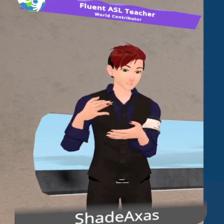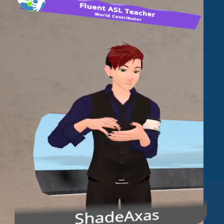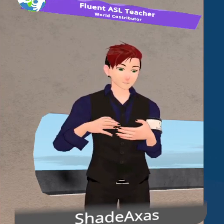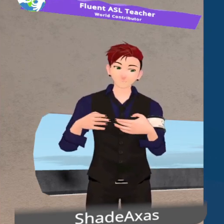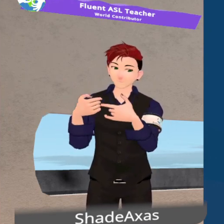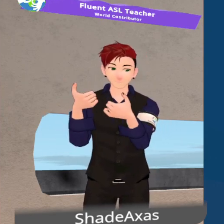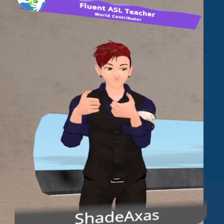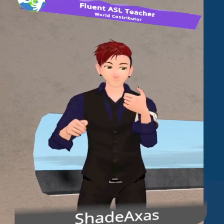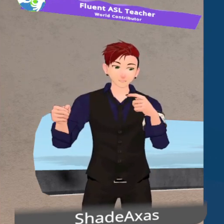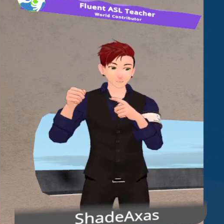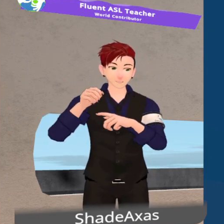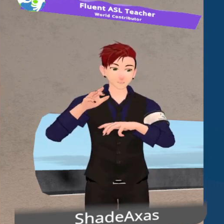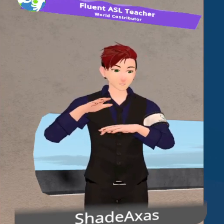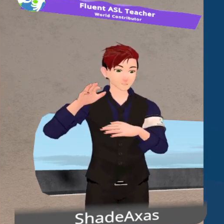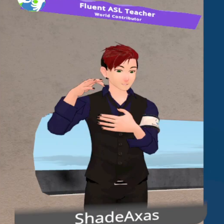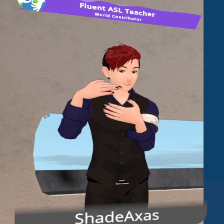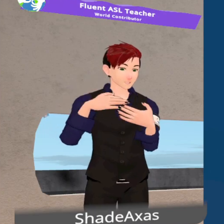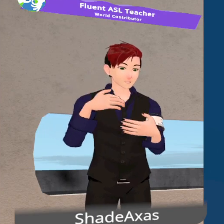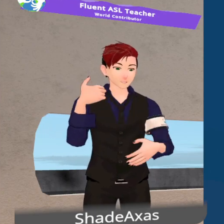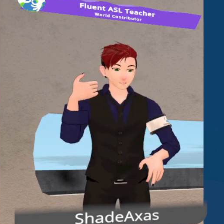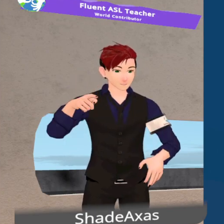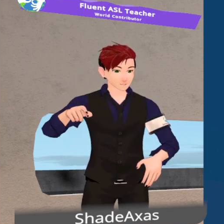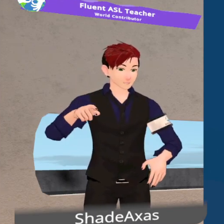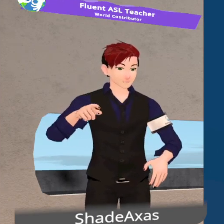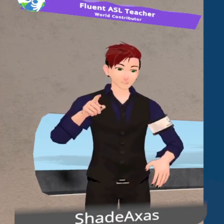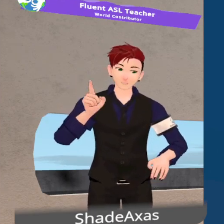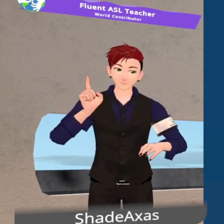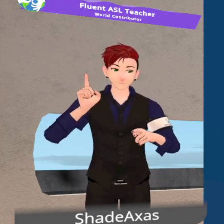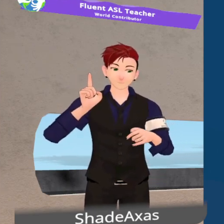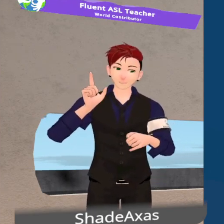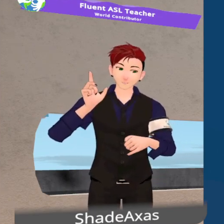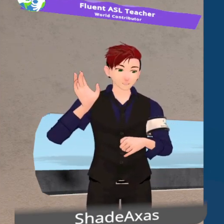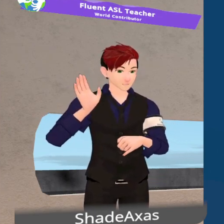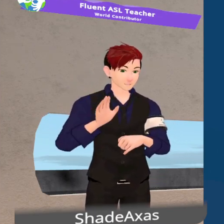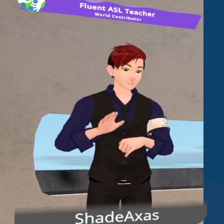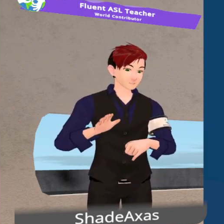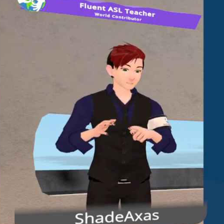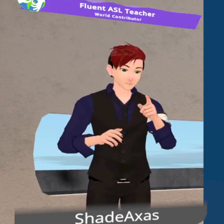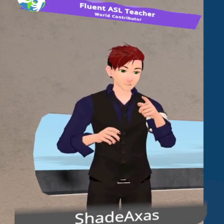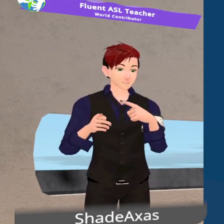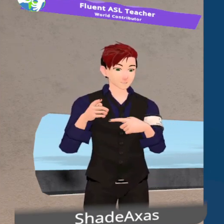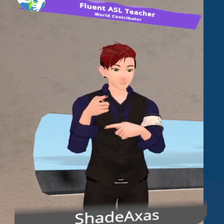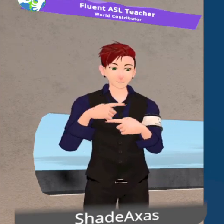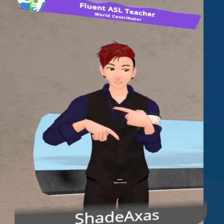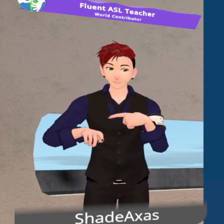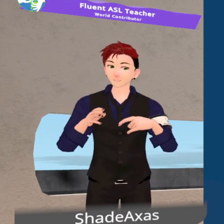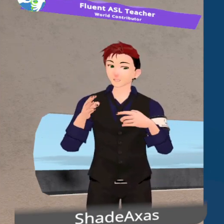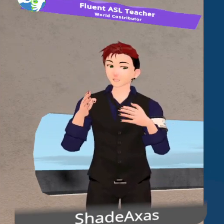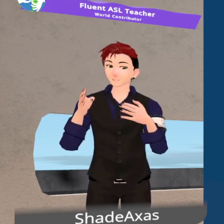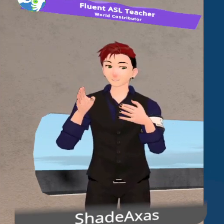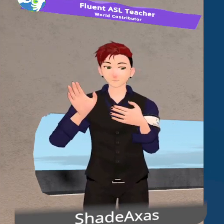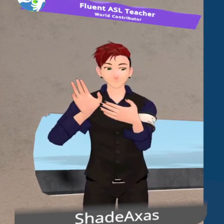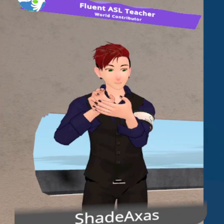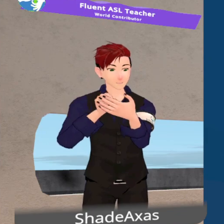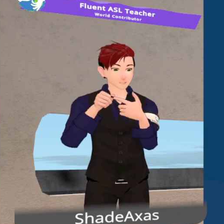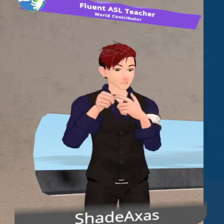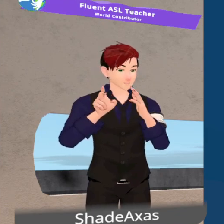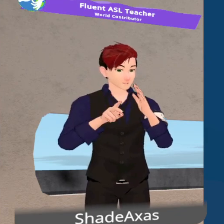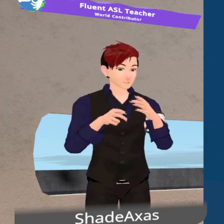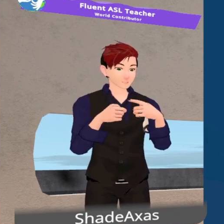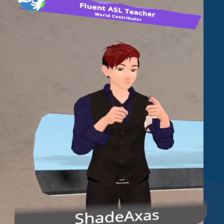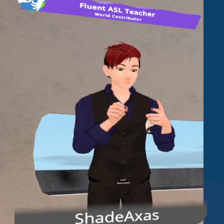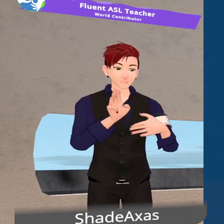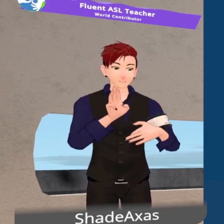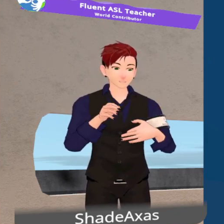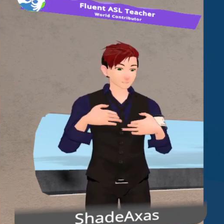be recorded again. But any of the words on that list that are green, you can fully believe those are the correct signs. You can copy